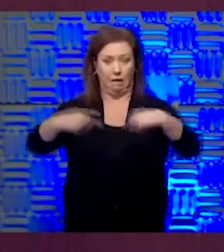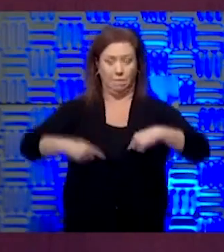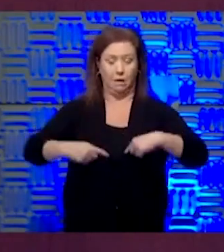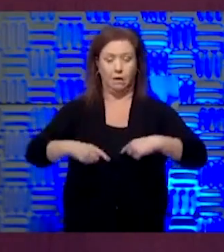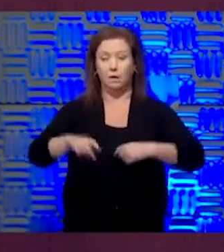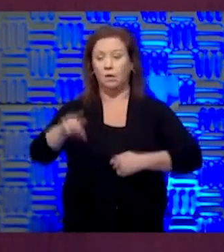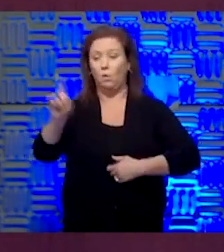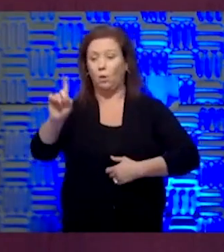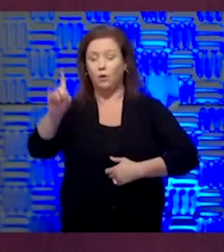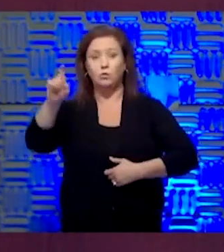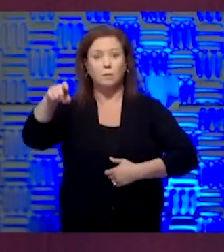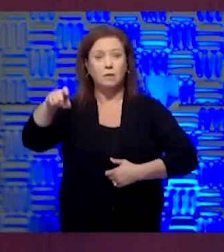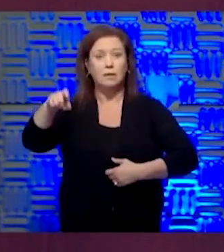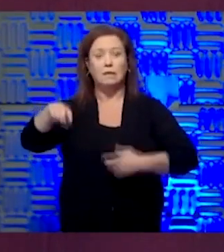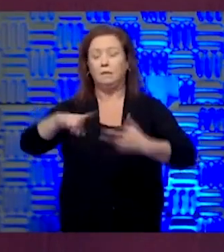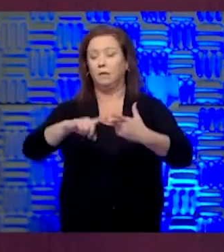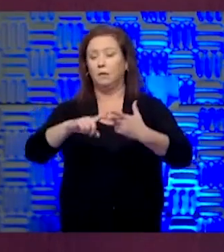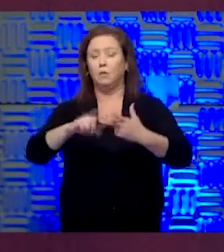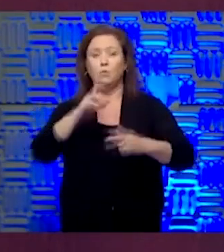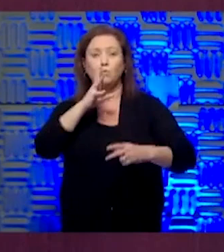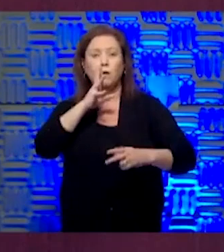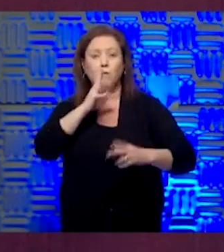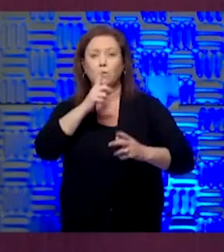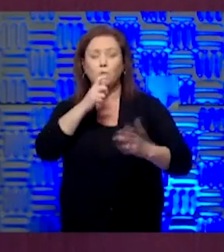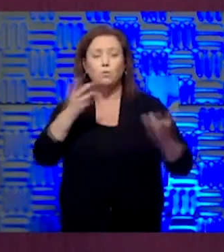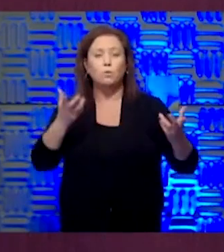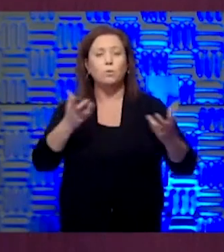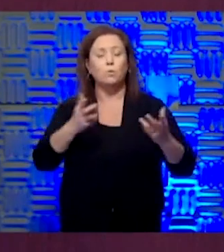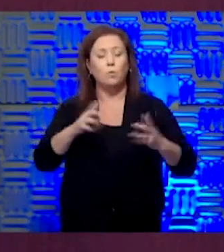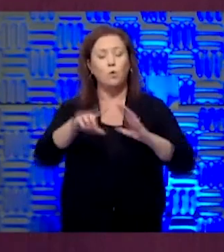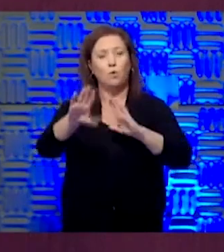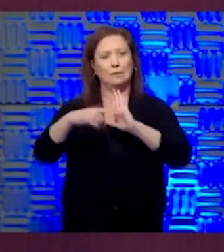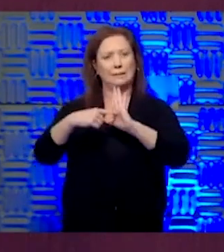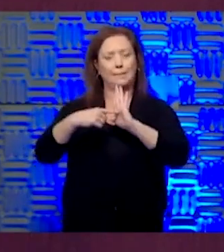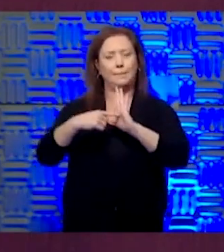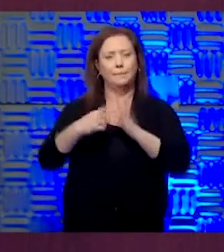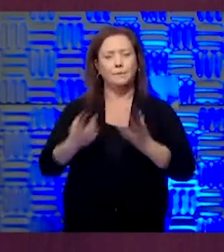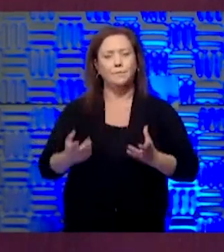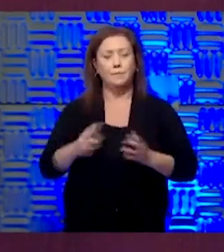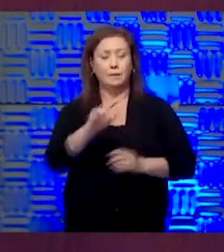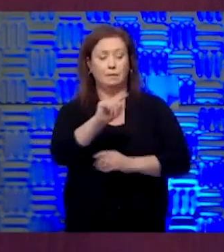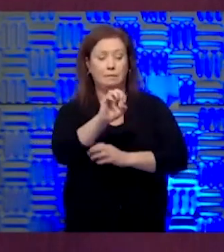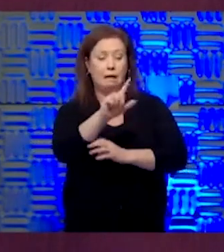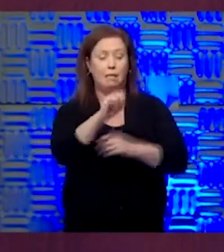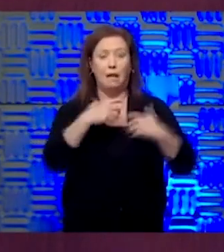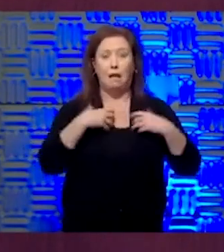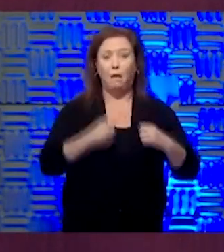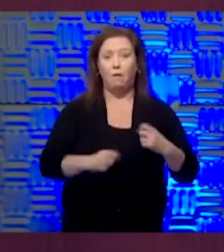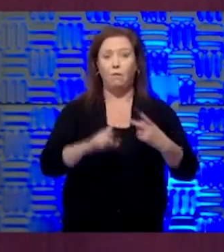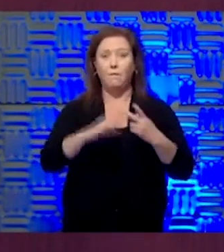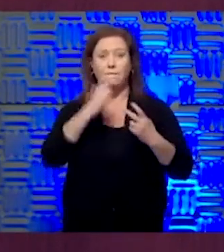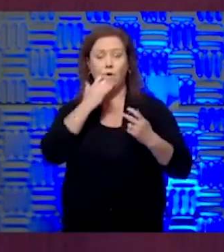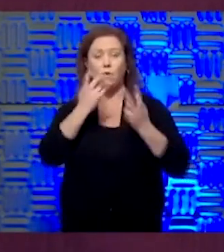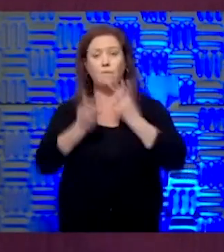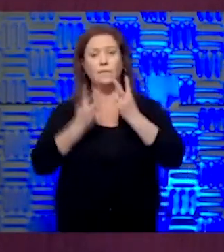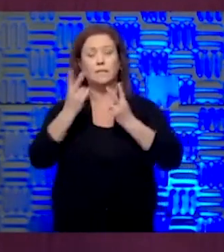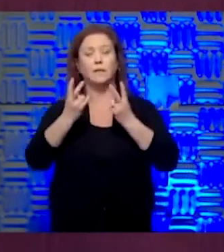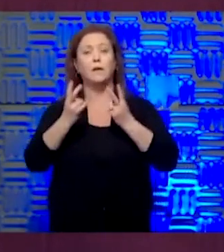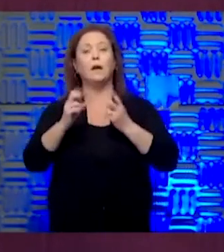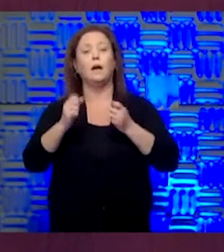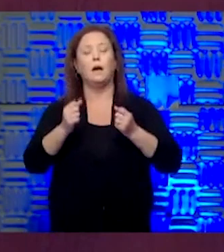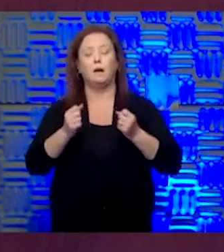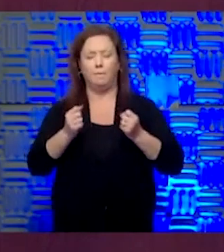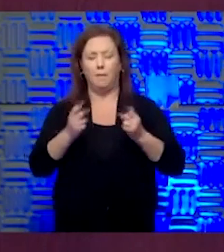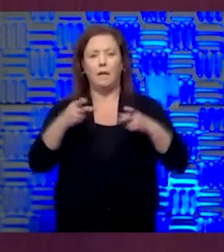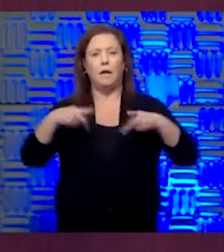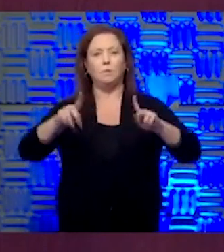should be going, who you should be talking to with symptoms that you may have. And I think whether it be telehealth or a phone visit, other things, there's a lot of opportunities to